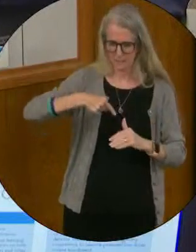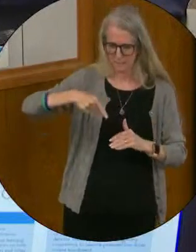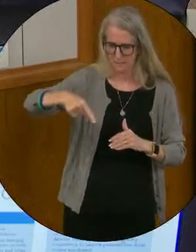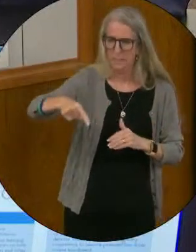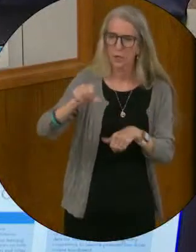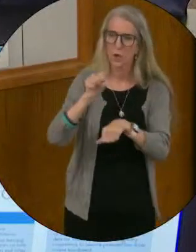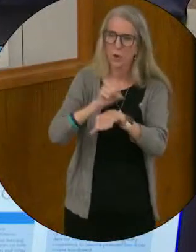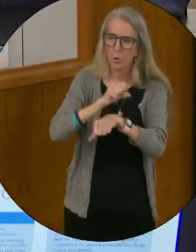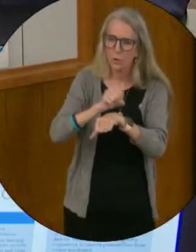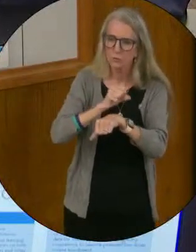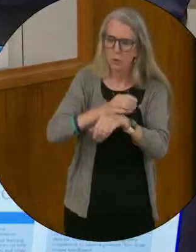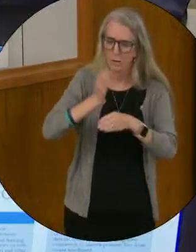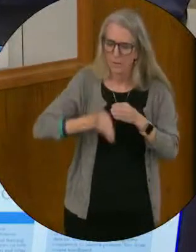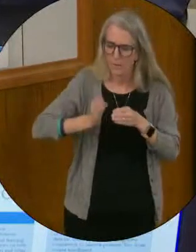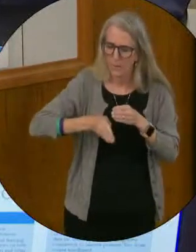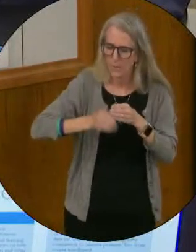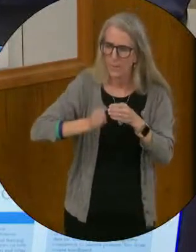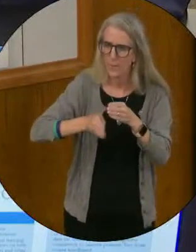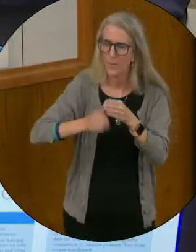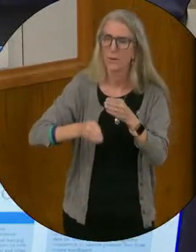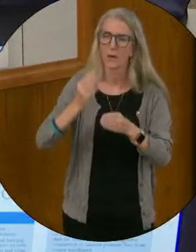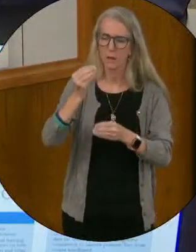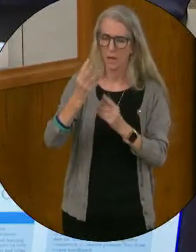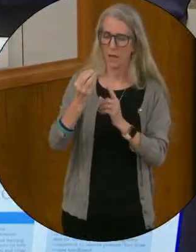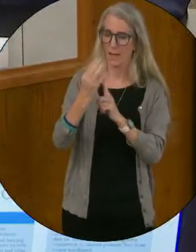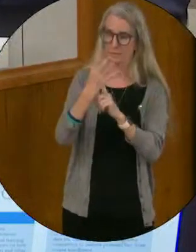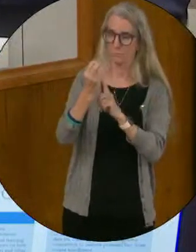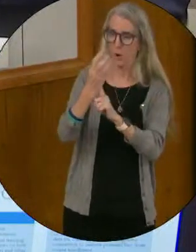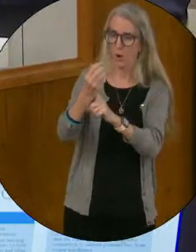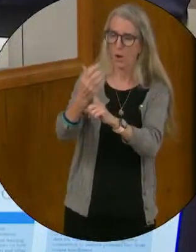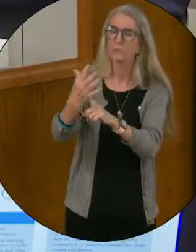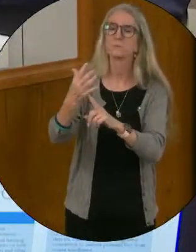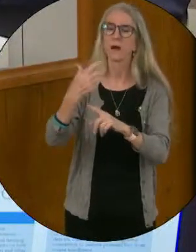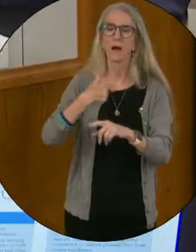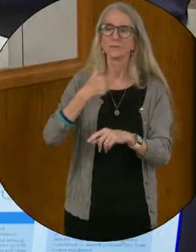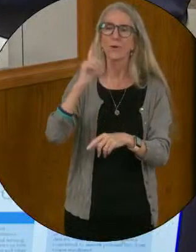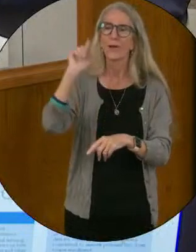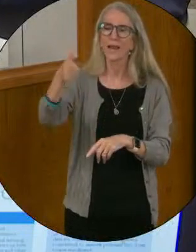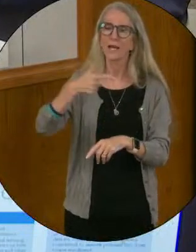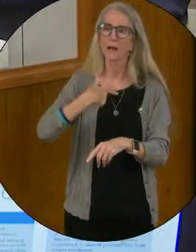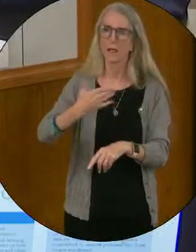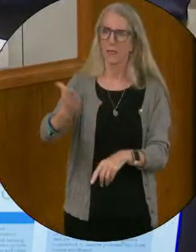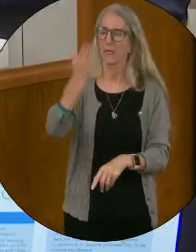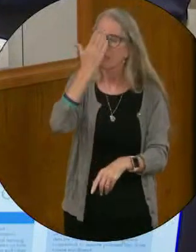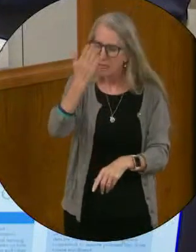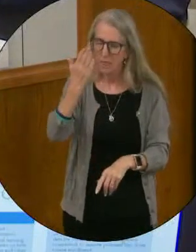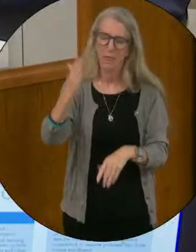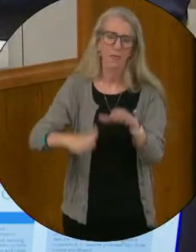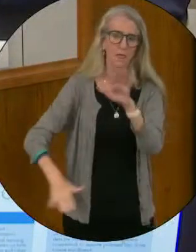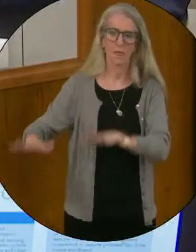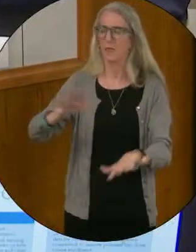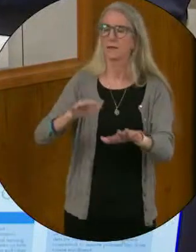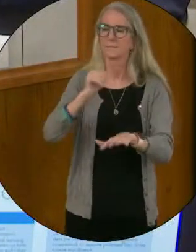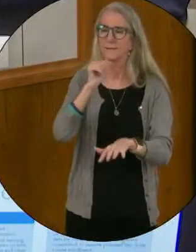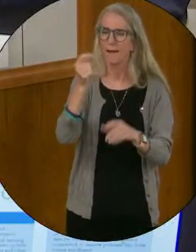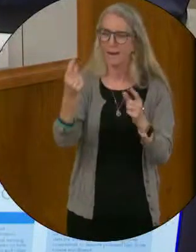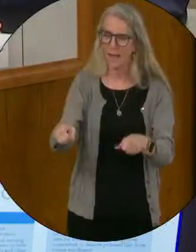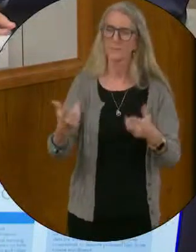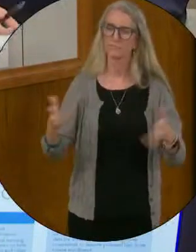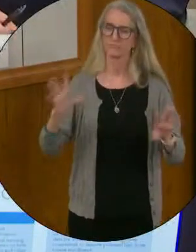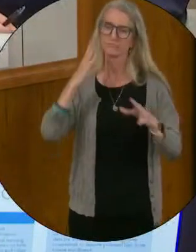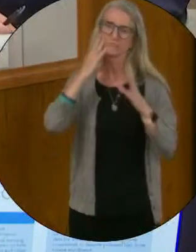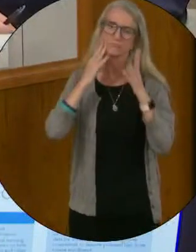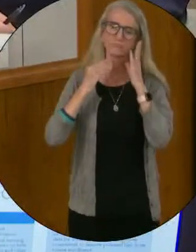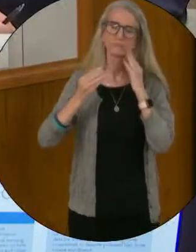and I'm being exposed to that so that I'm not hitting a wall when I leave high school. I know that in